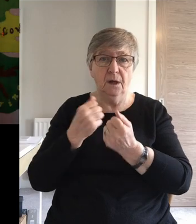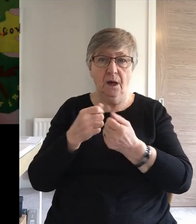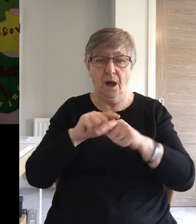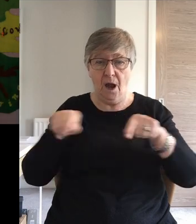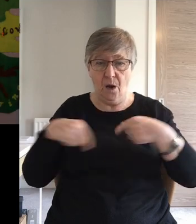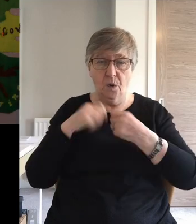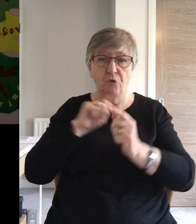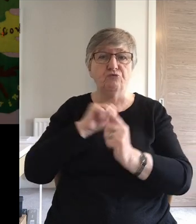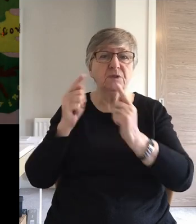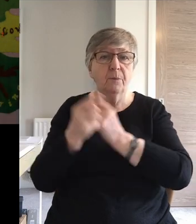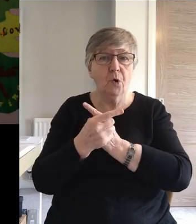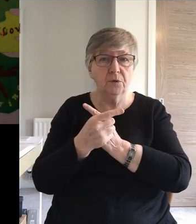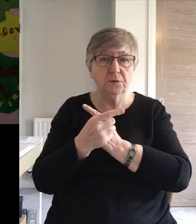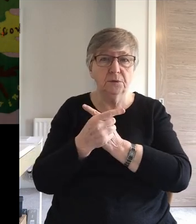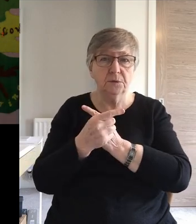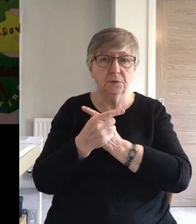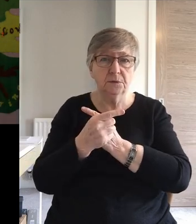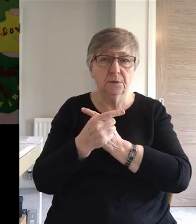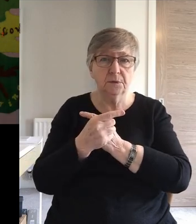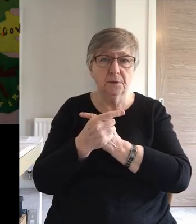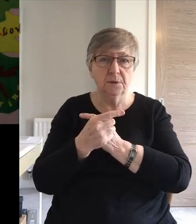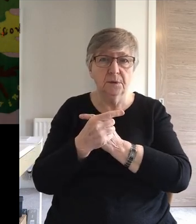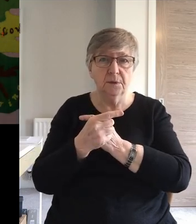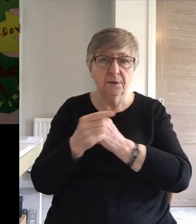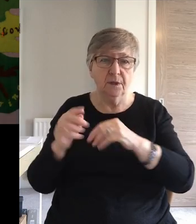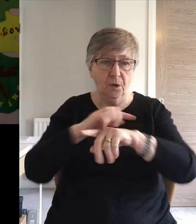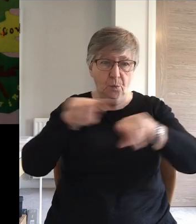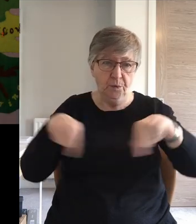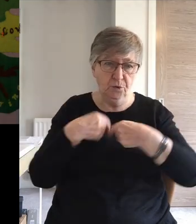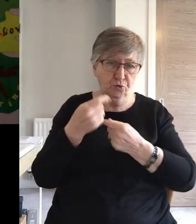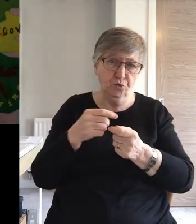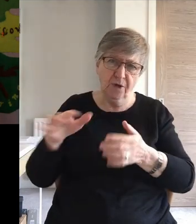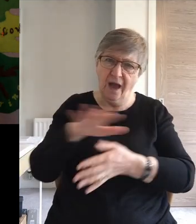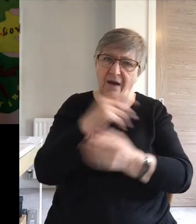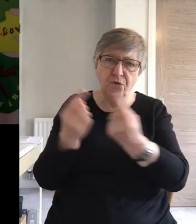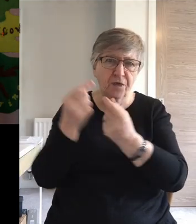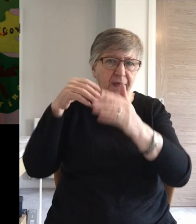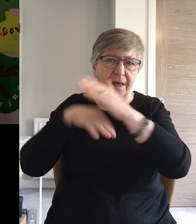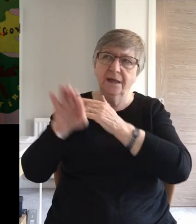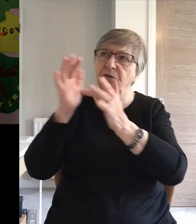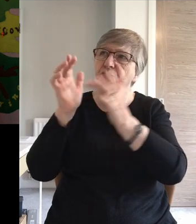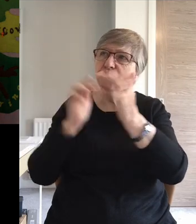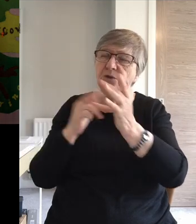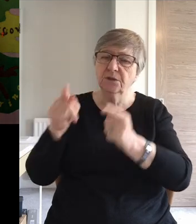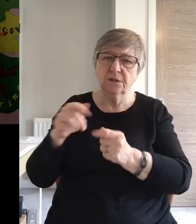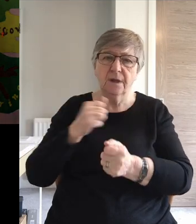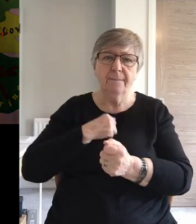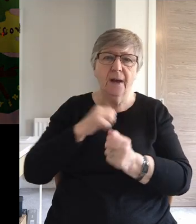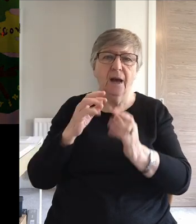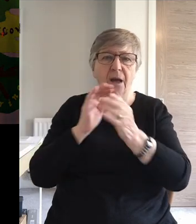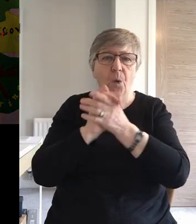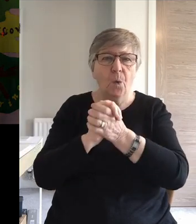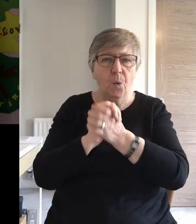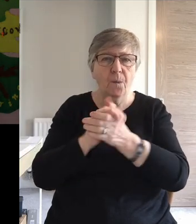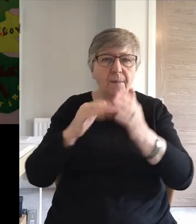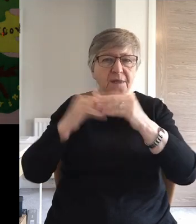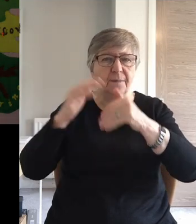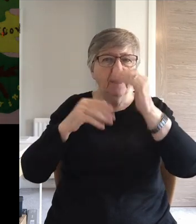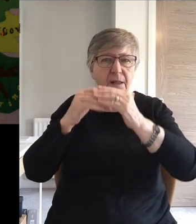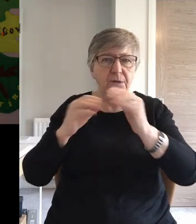that response that's called for, that all our eggs being in the Jesus basket. My hope is built on nothing